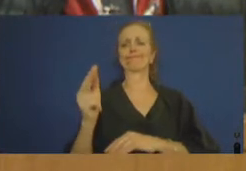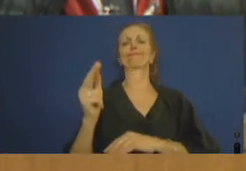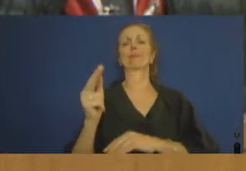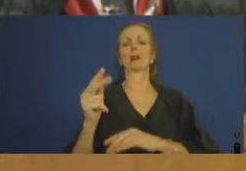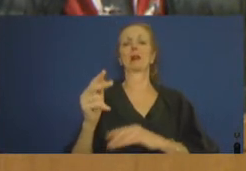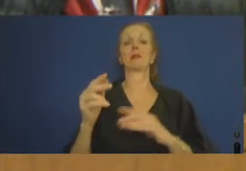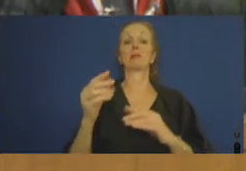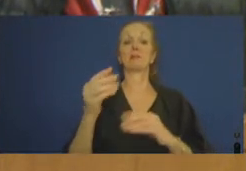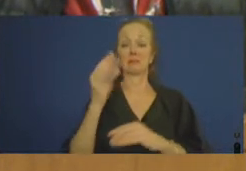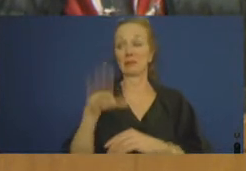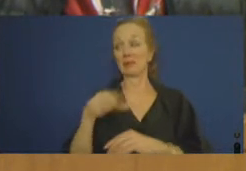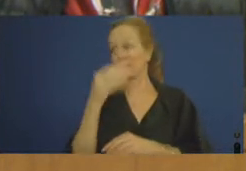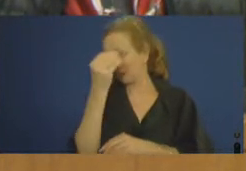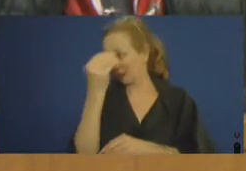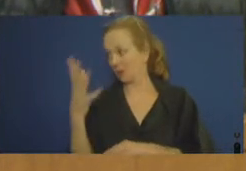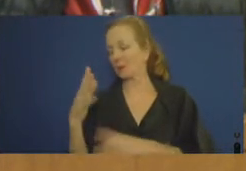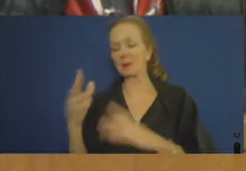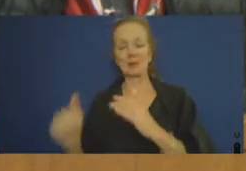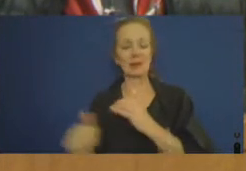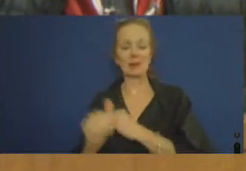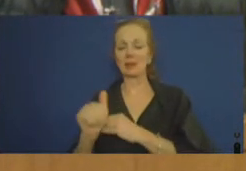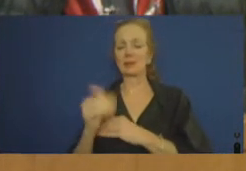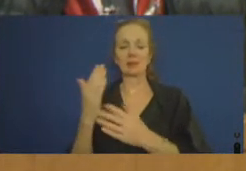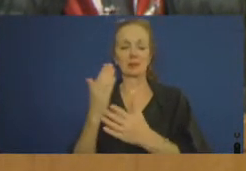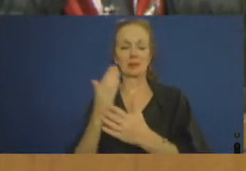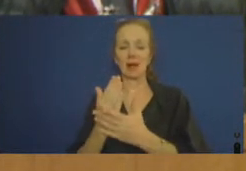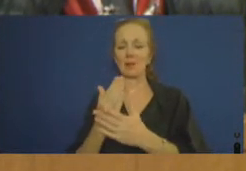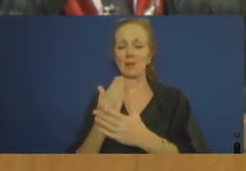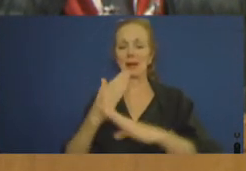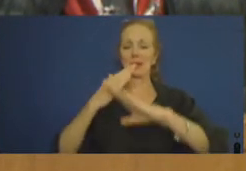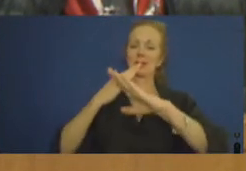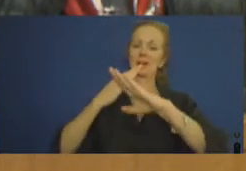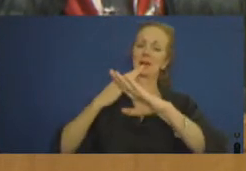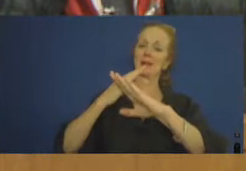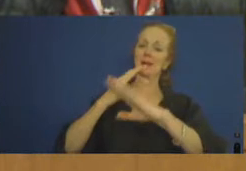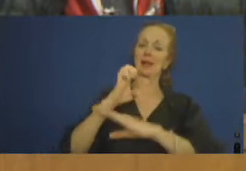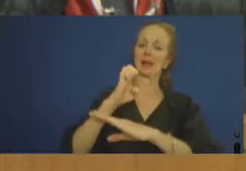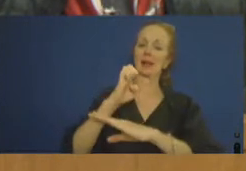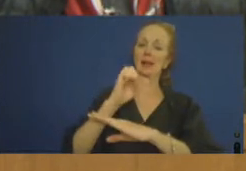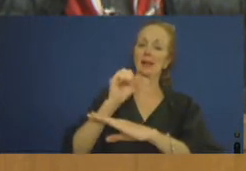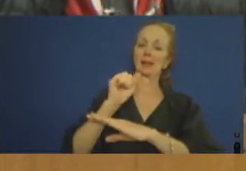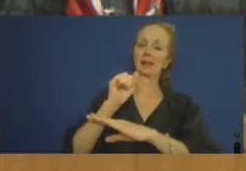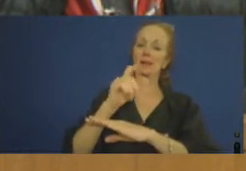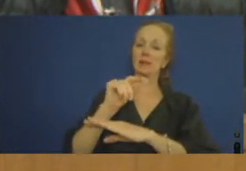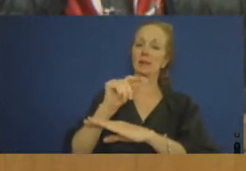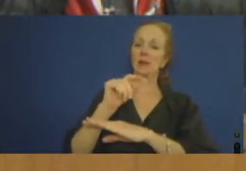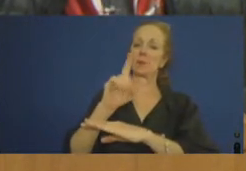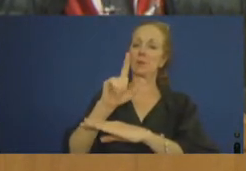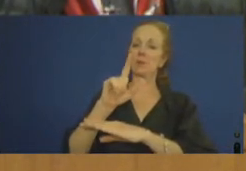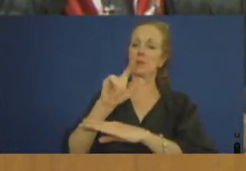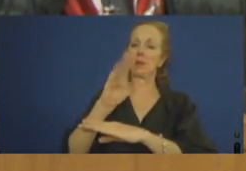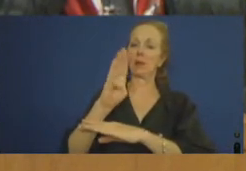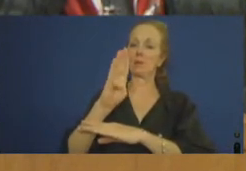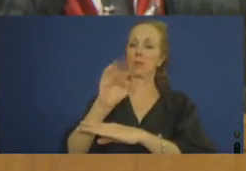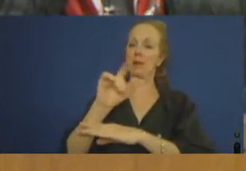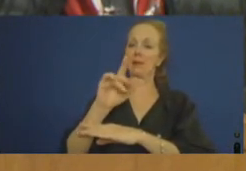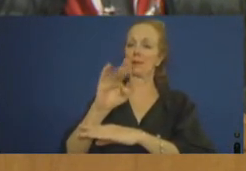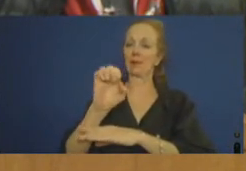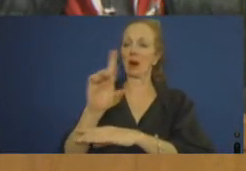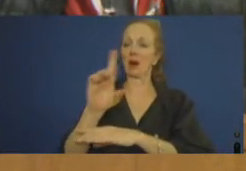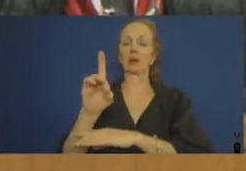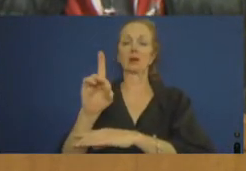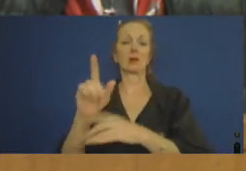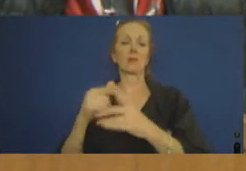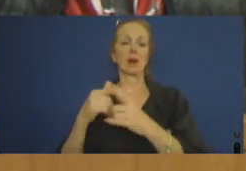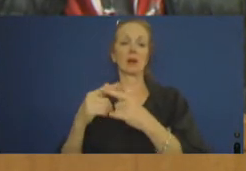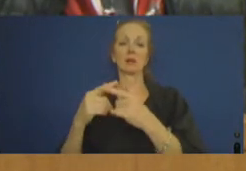for their 18-wheeler to stop and block East Boulevard with their flashers. They said the average delivery is 22 minutes. So